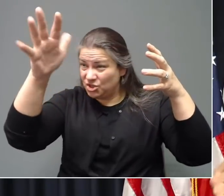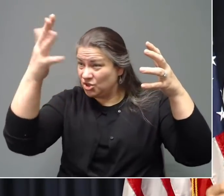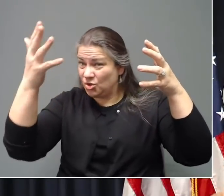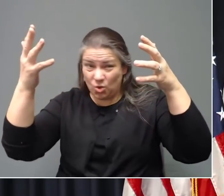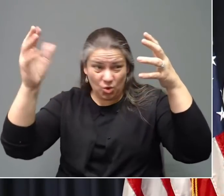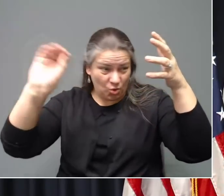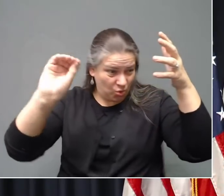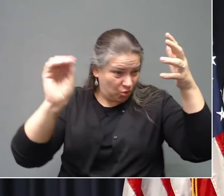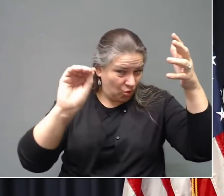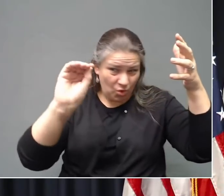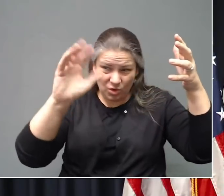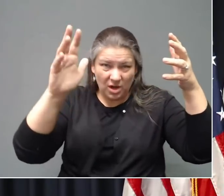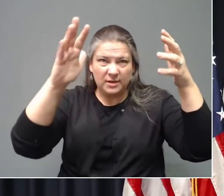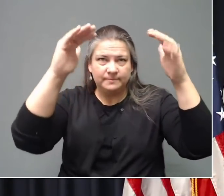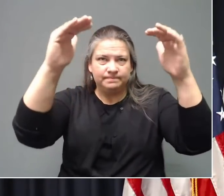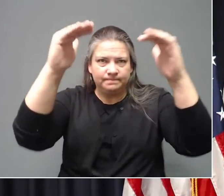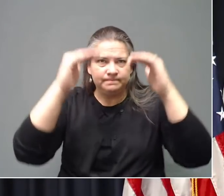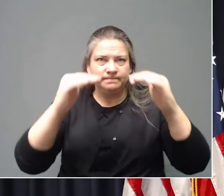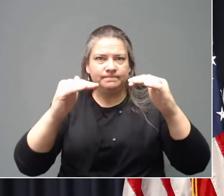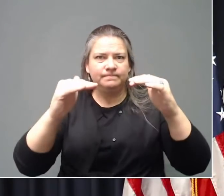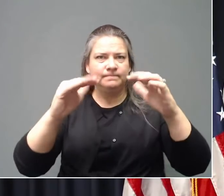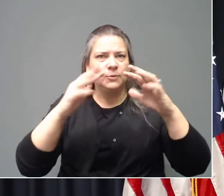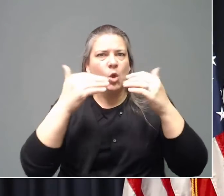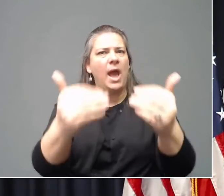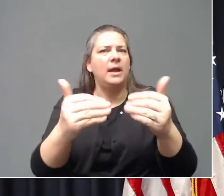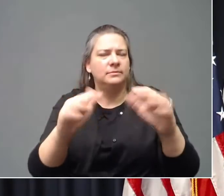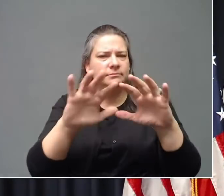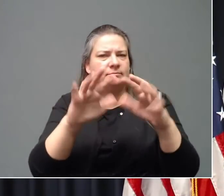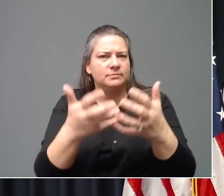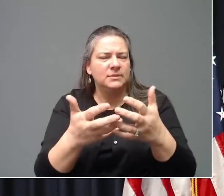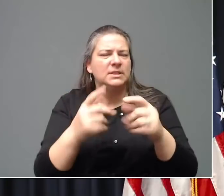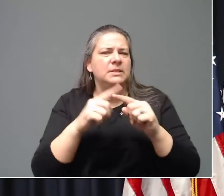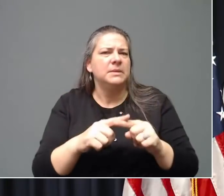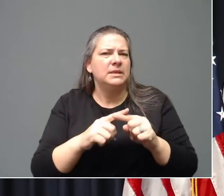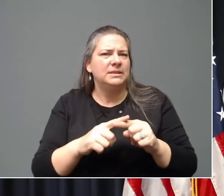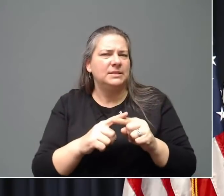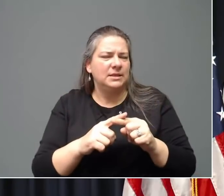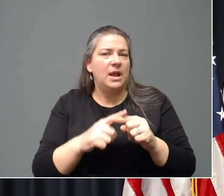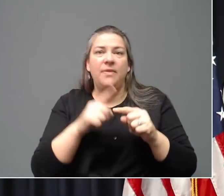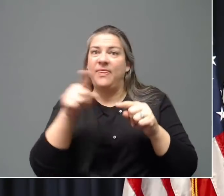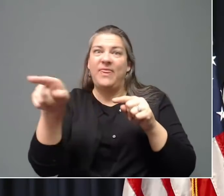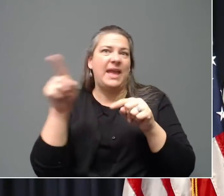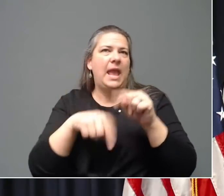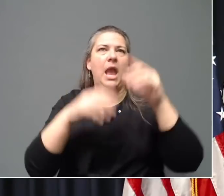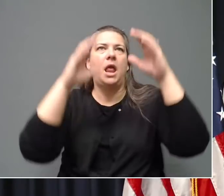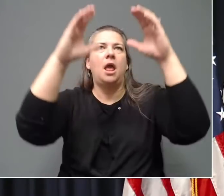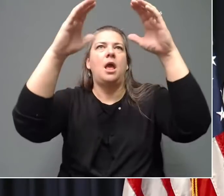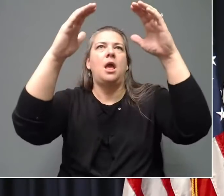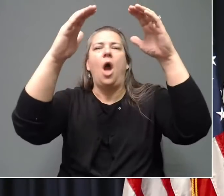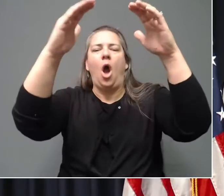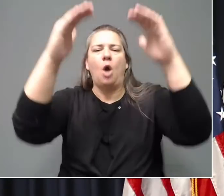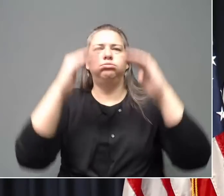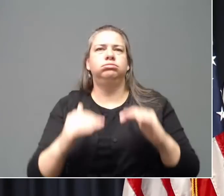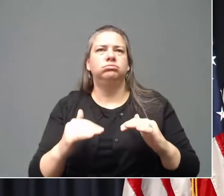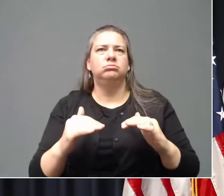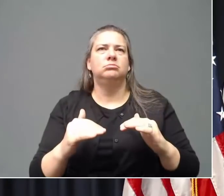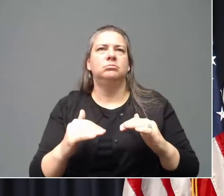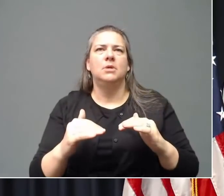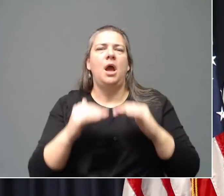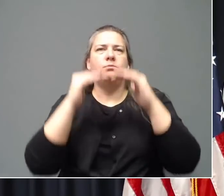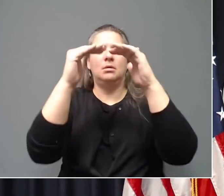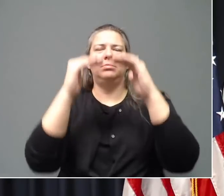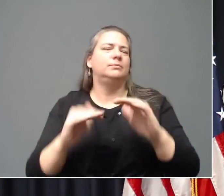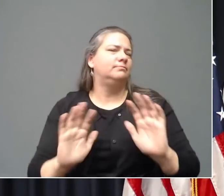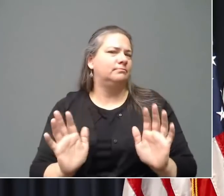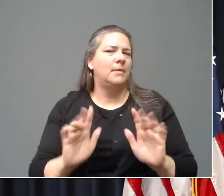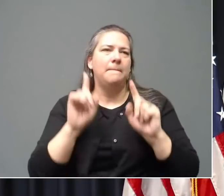to continue to try to sign people up from 1A, and they can't jump to 3 or 4. But that's the speed